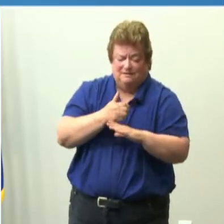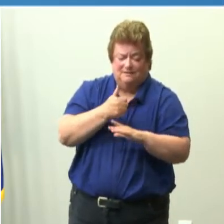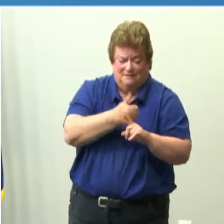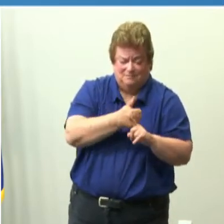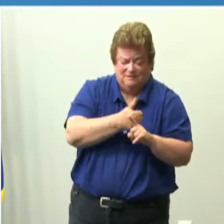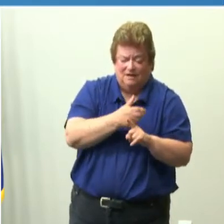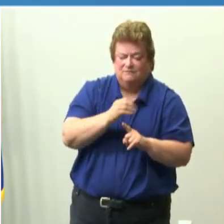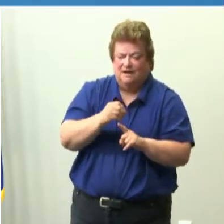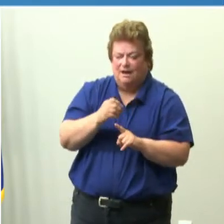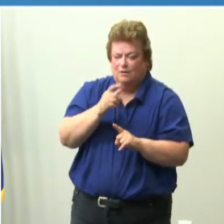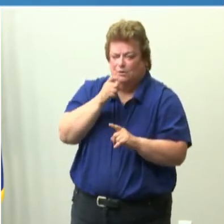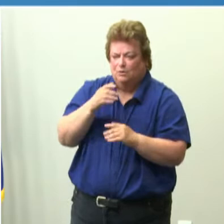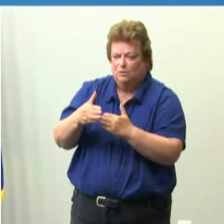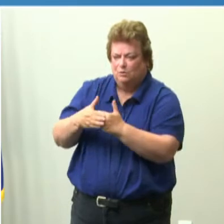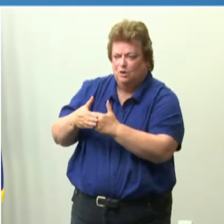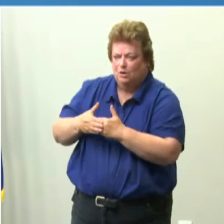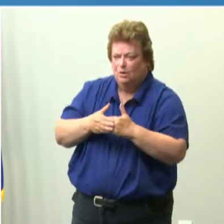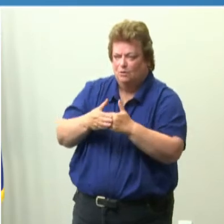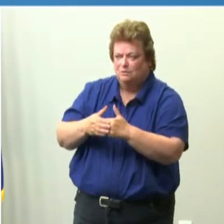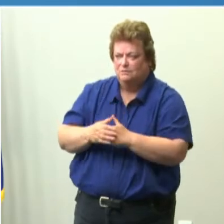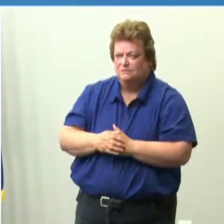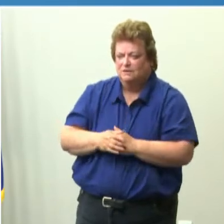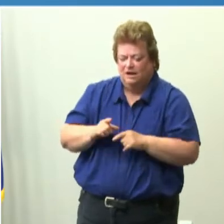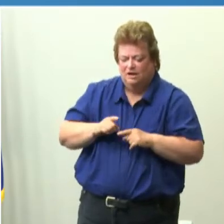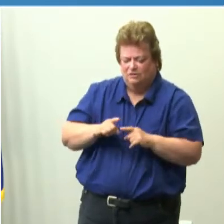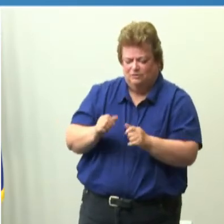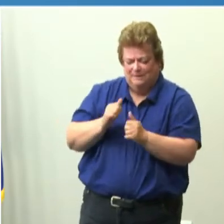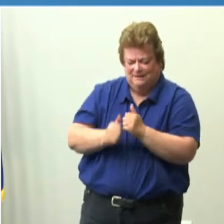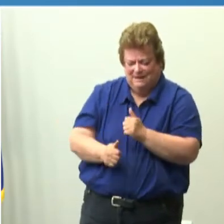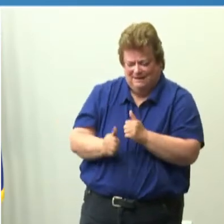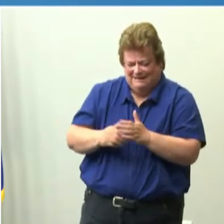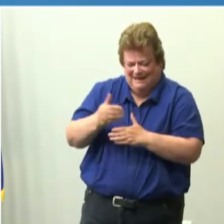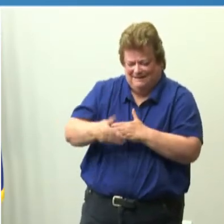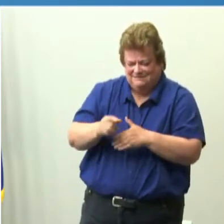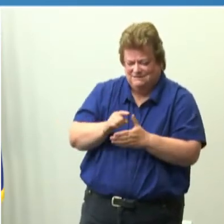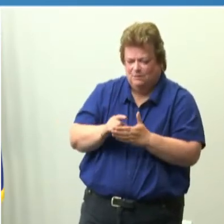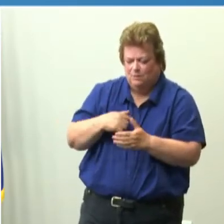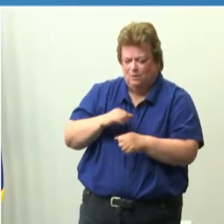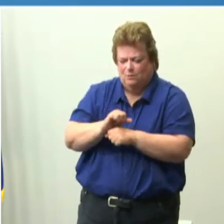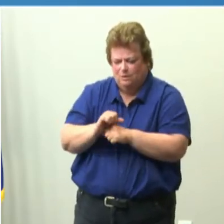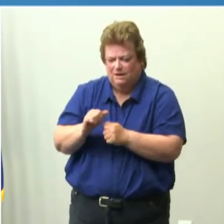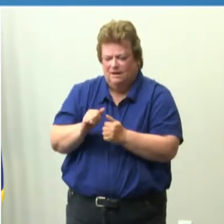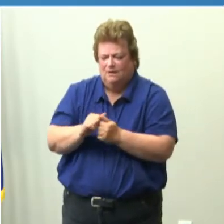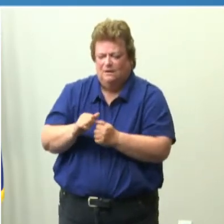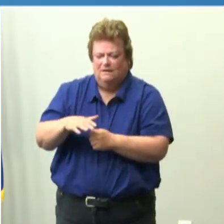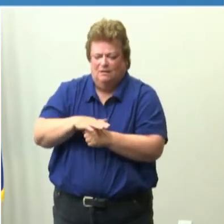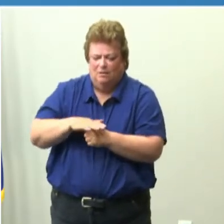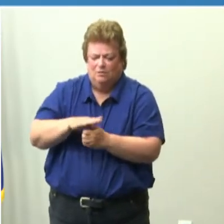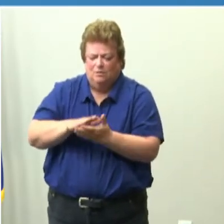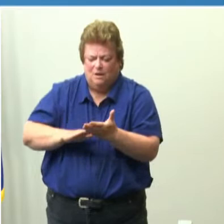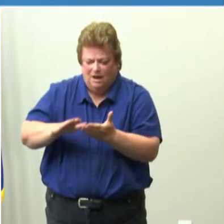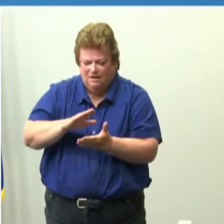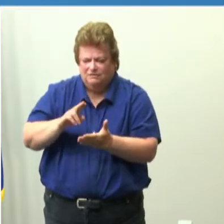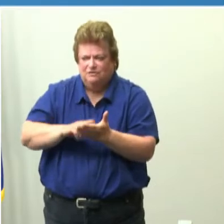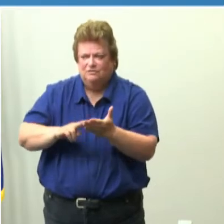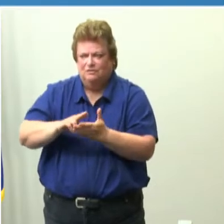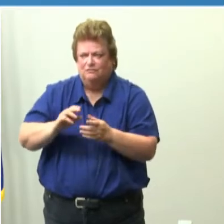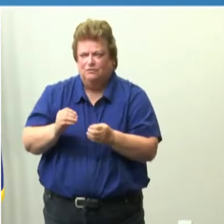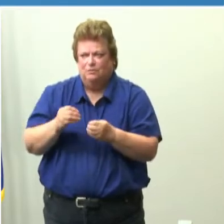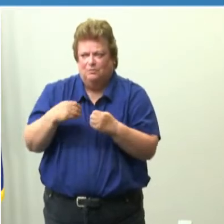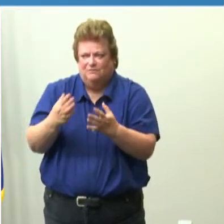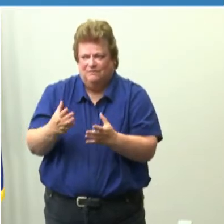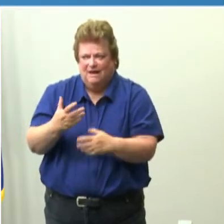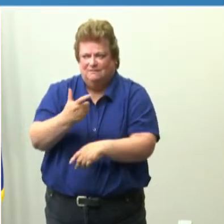with. Over the next several weeks, we are working with local colleges and universities to provide